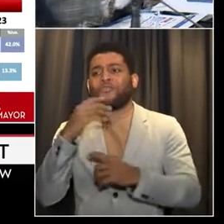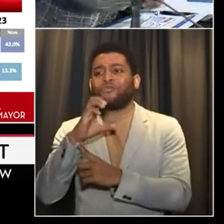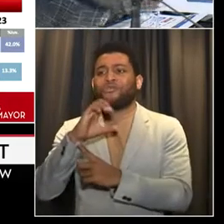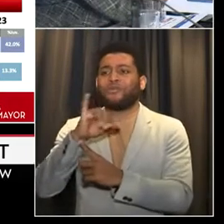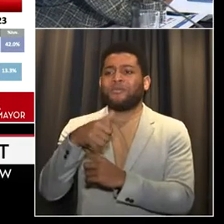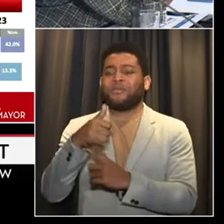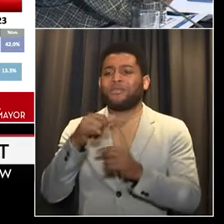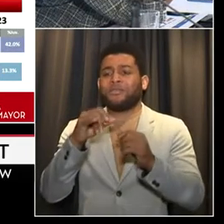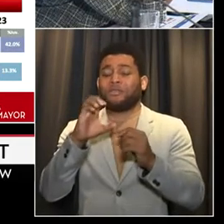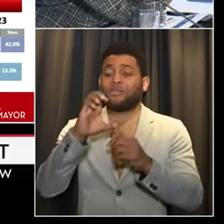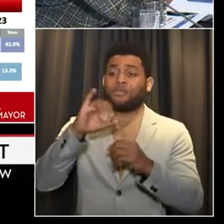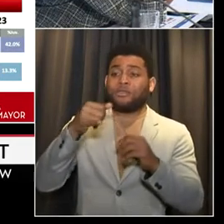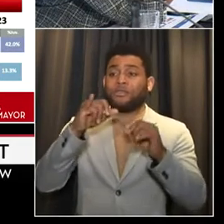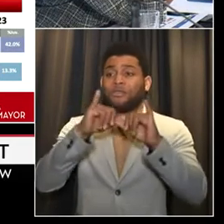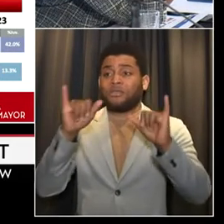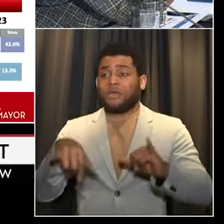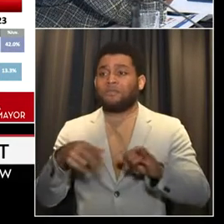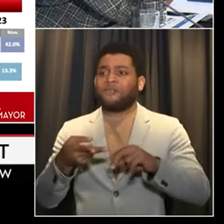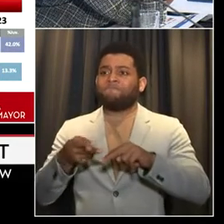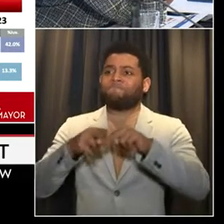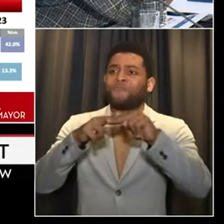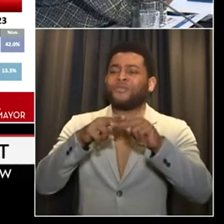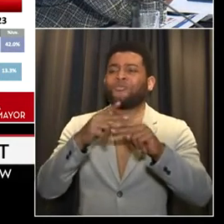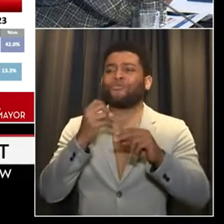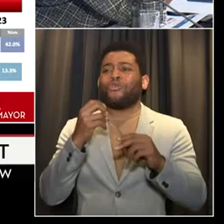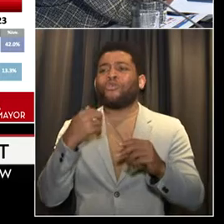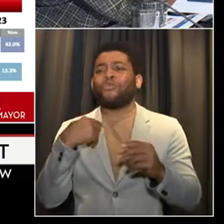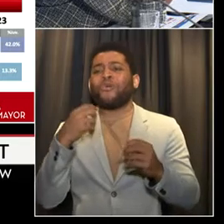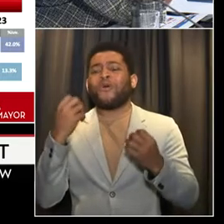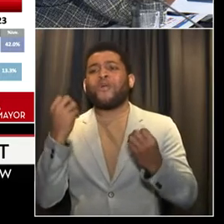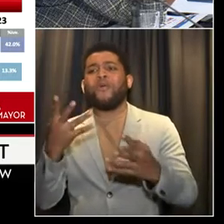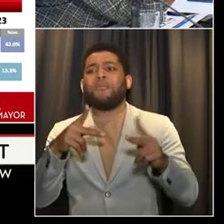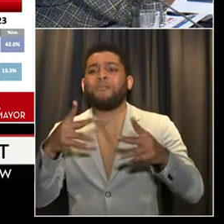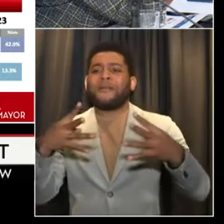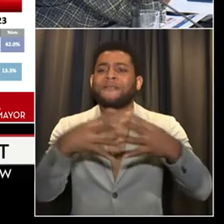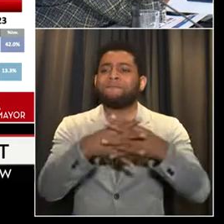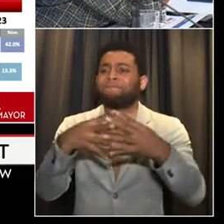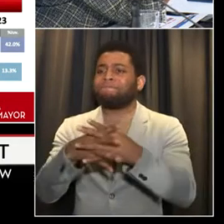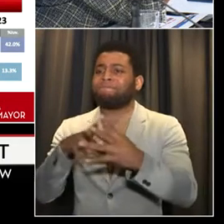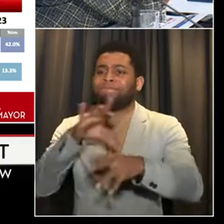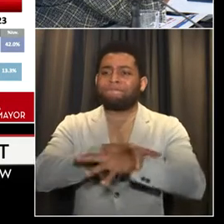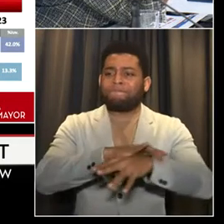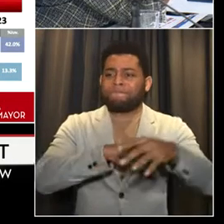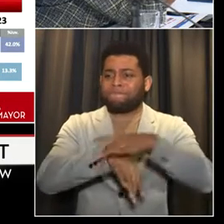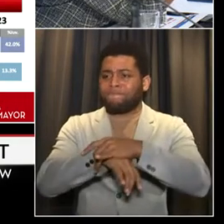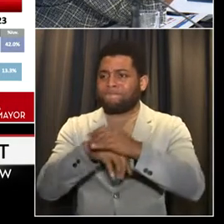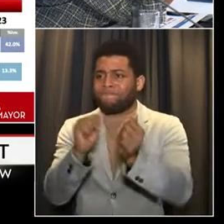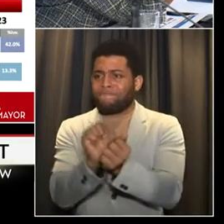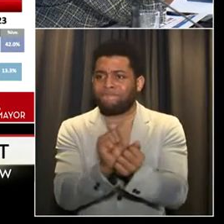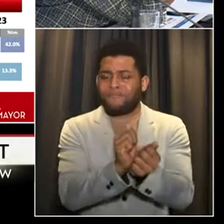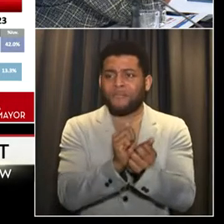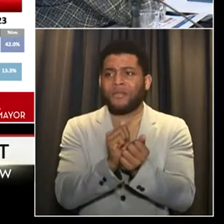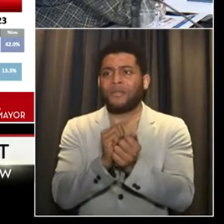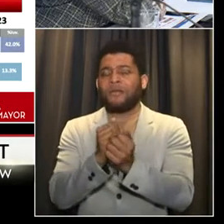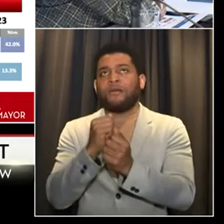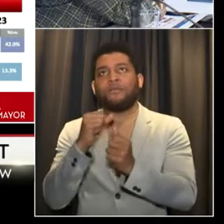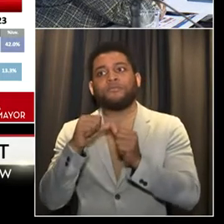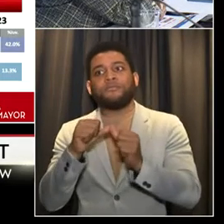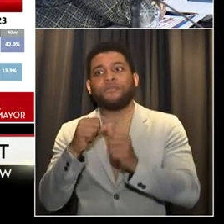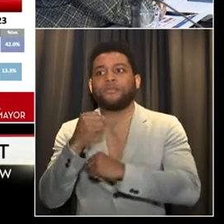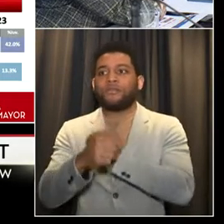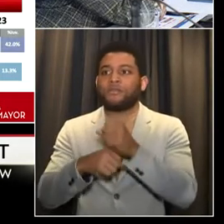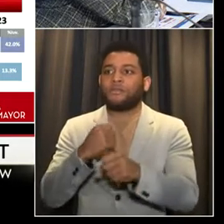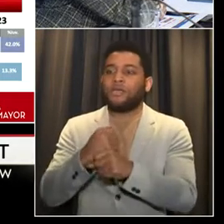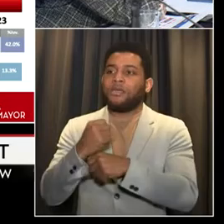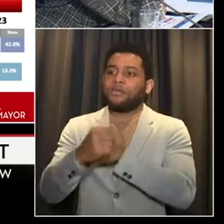that continues. But what we've seen in the district is year over year, very significant increases in young